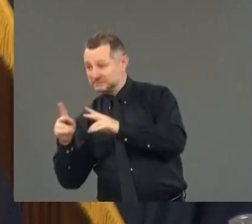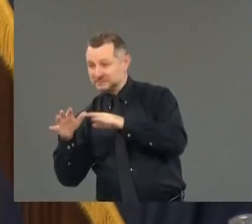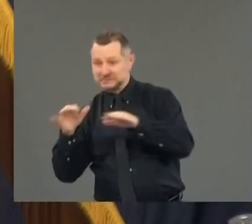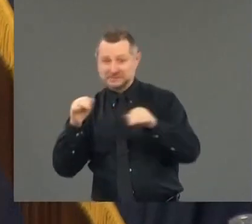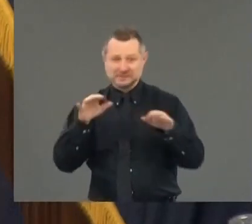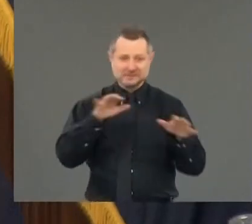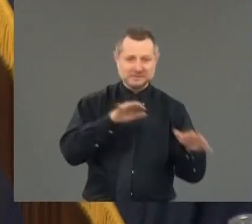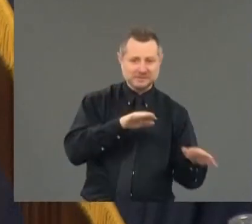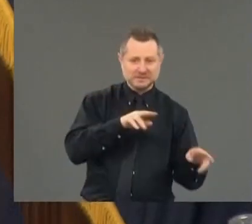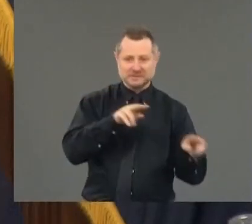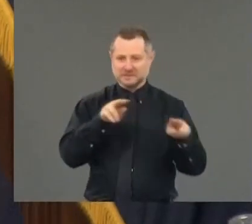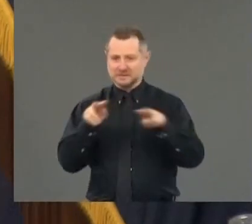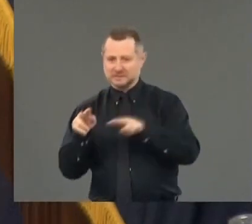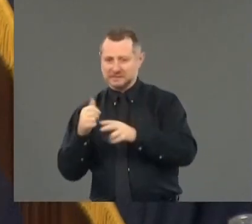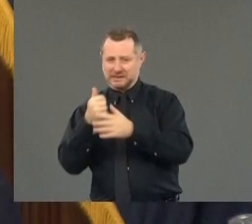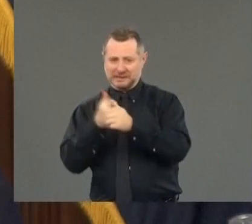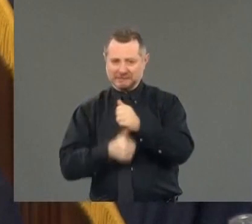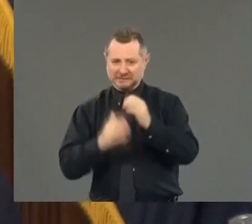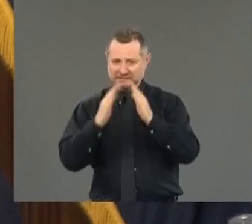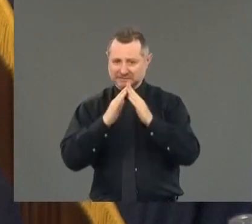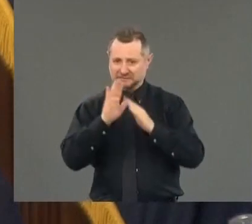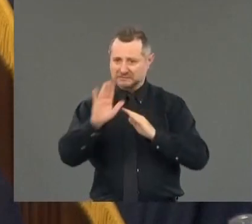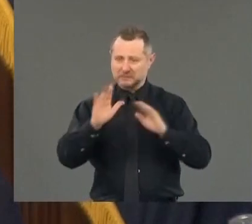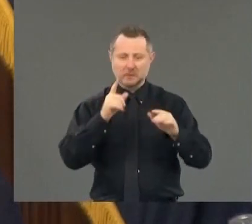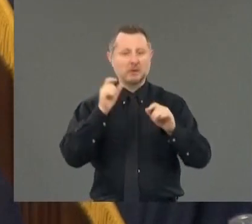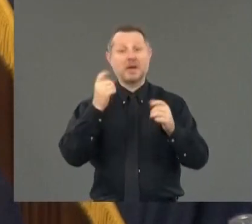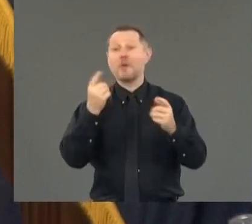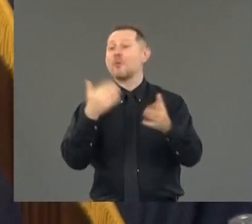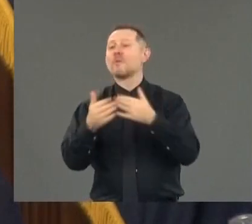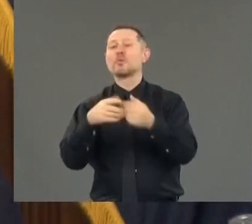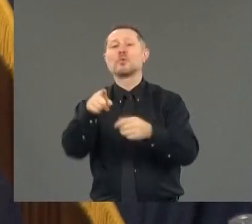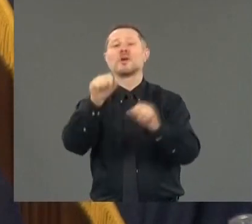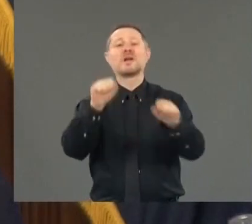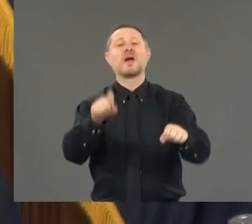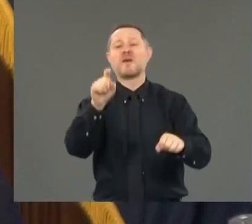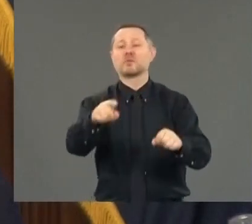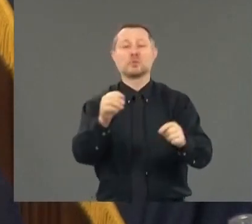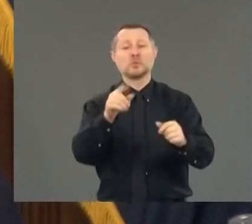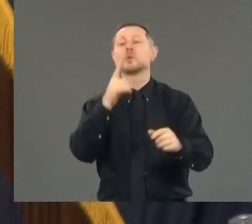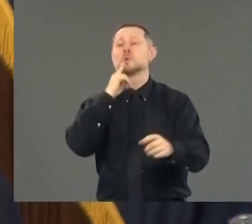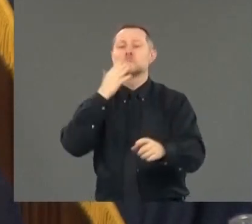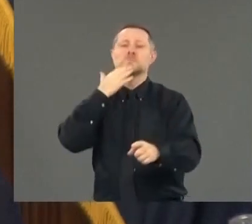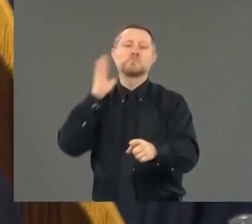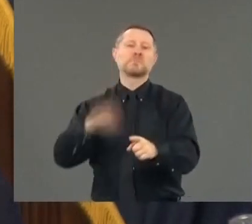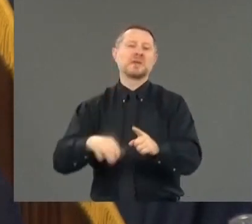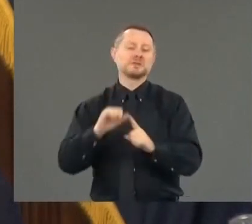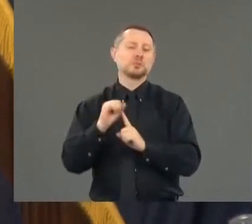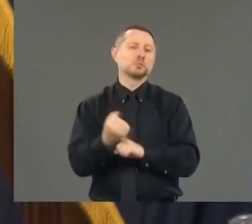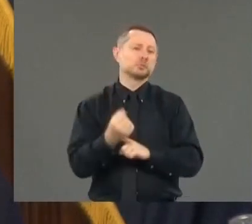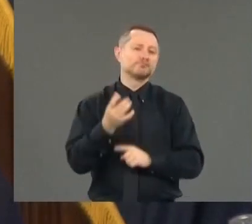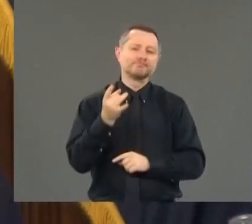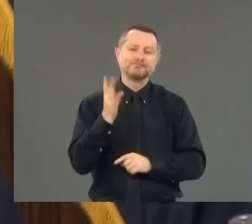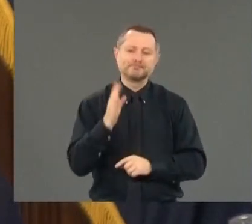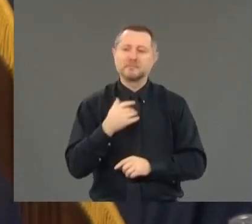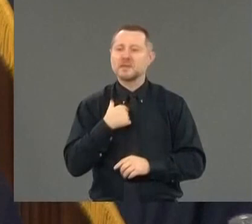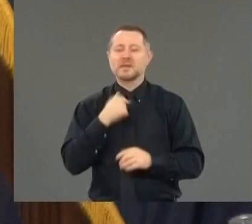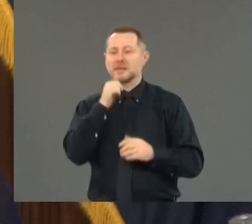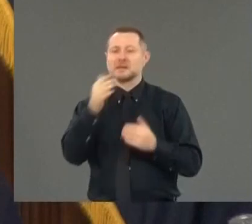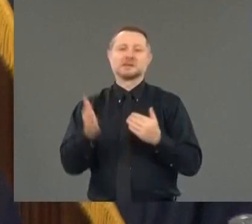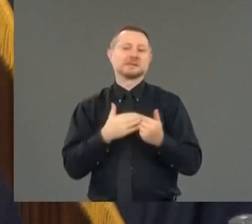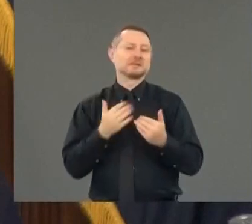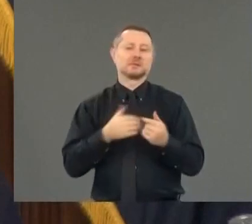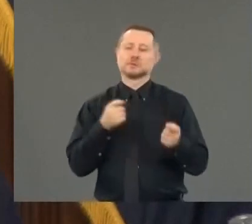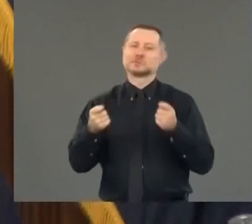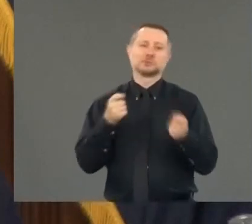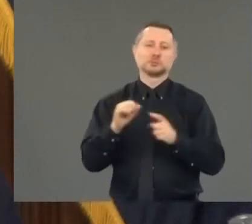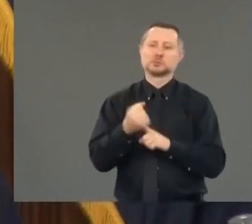every locality did what they had to do. It's just an ugly situation, and it's a difficult situation. But